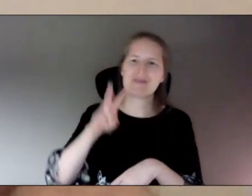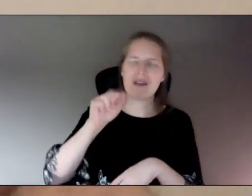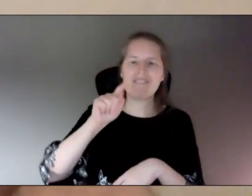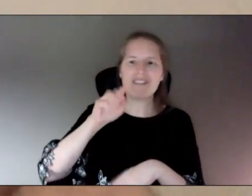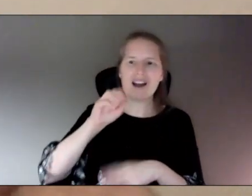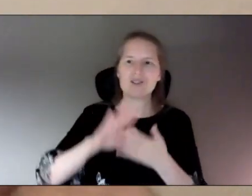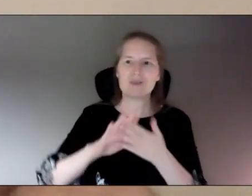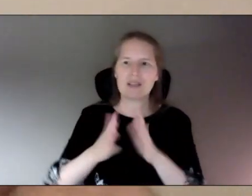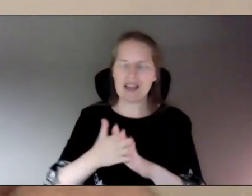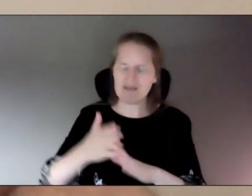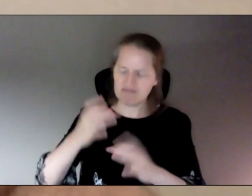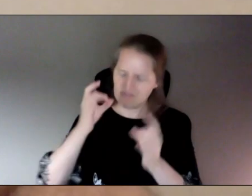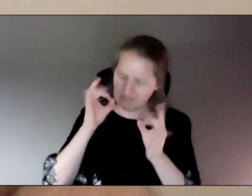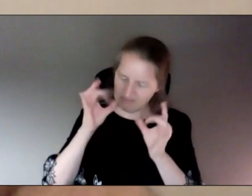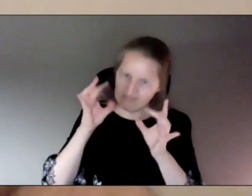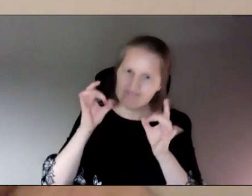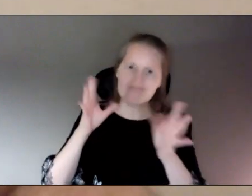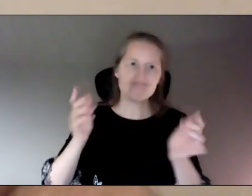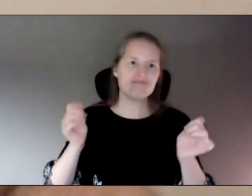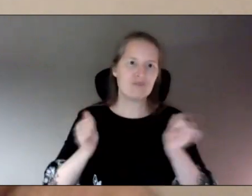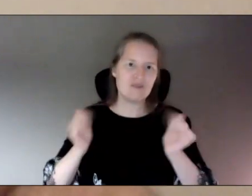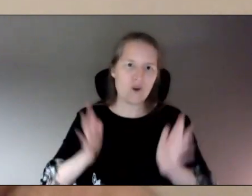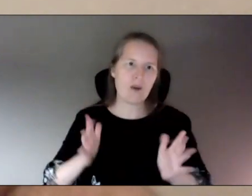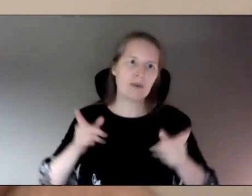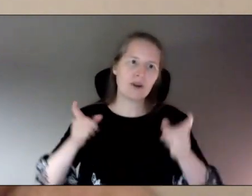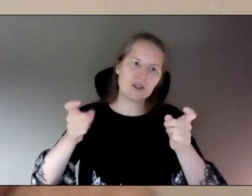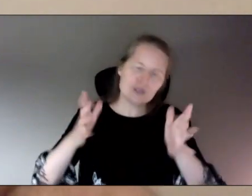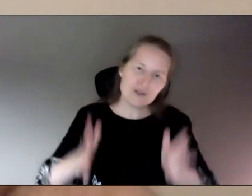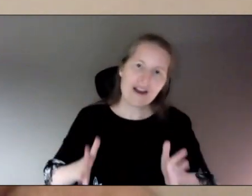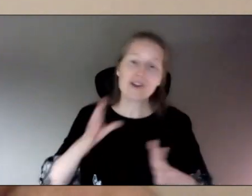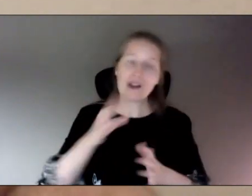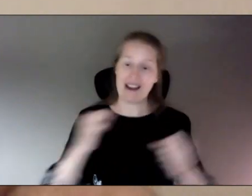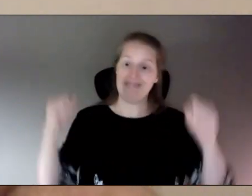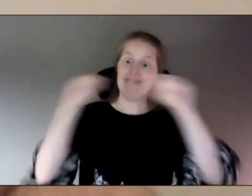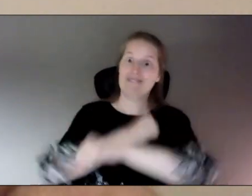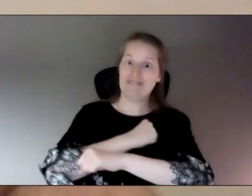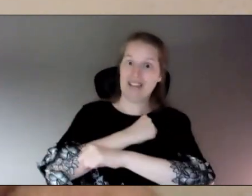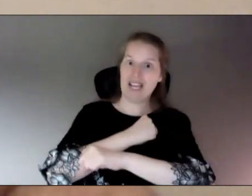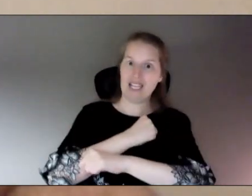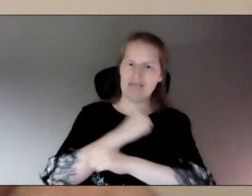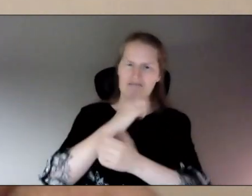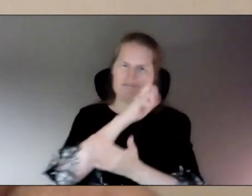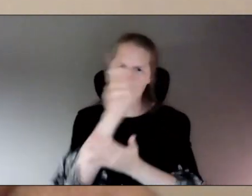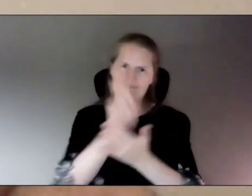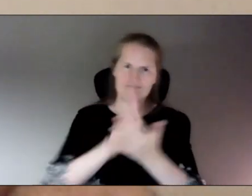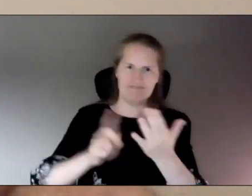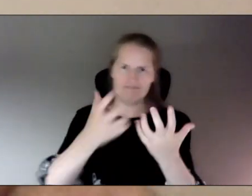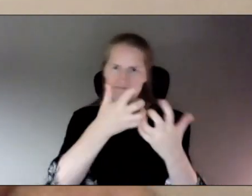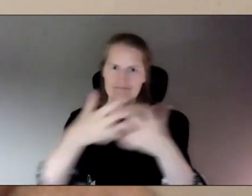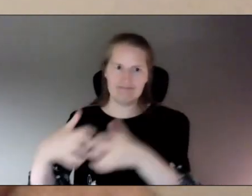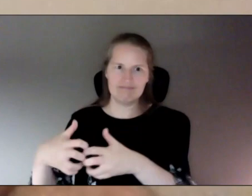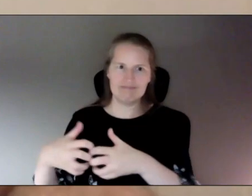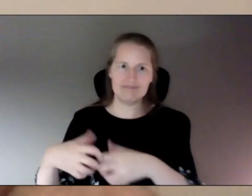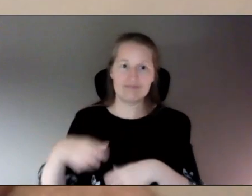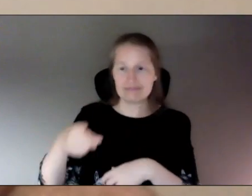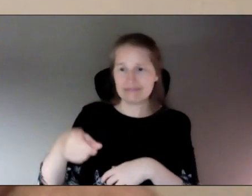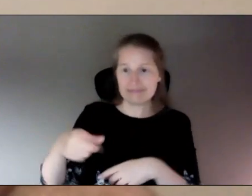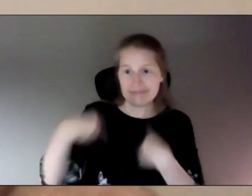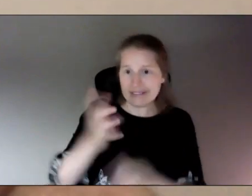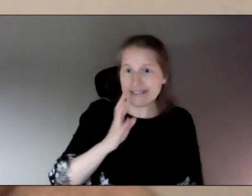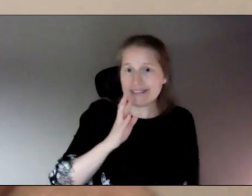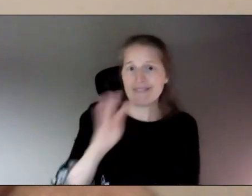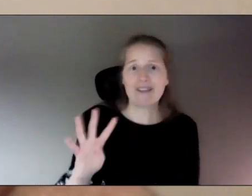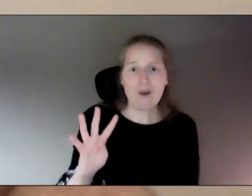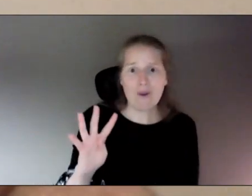into one hell of a performer, director, and fight choreographer. He's been at it since he was 4 years old with his